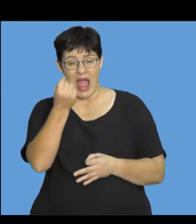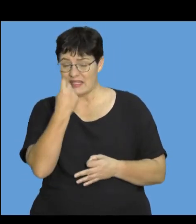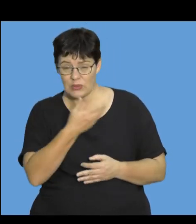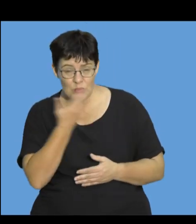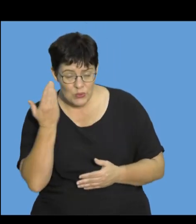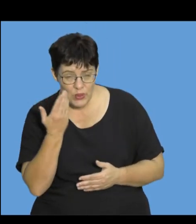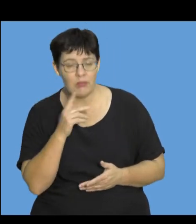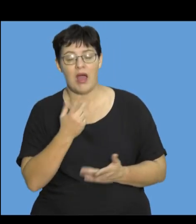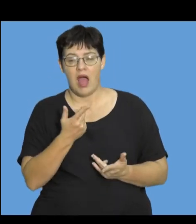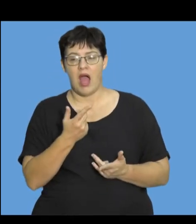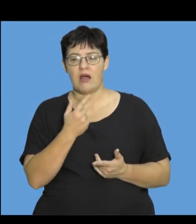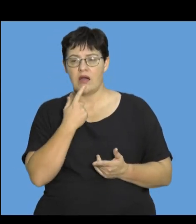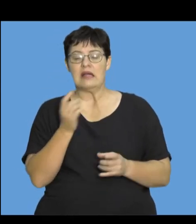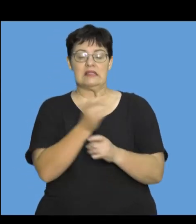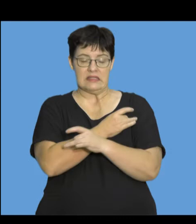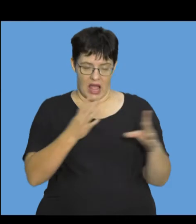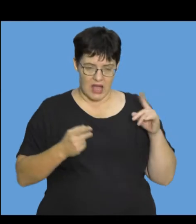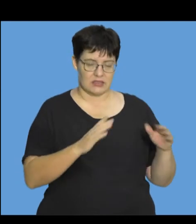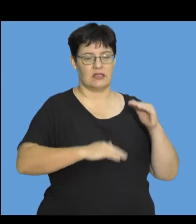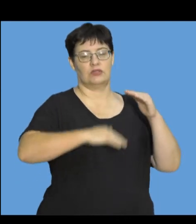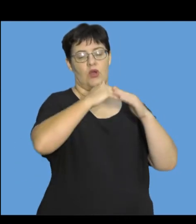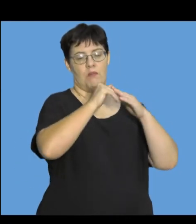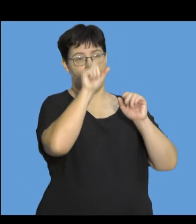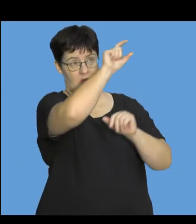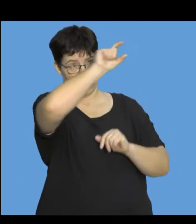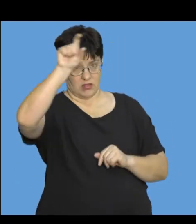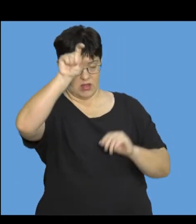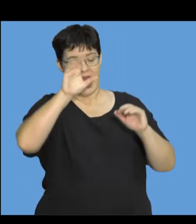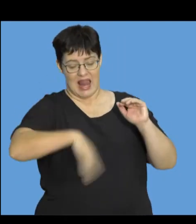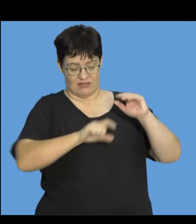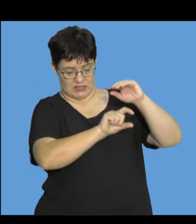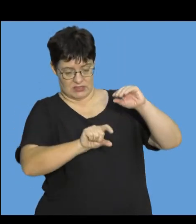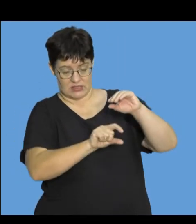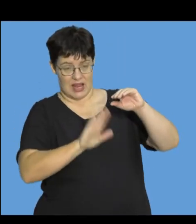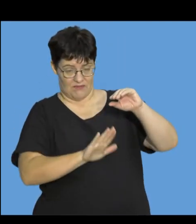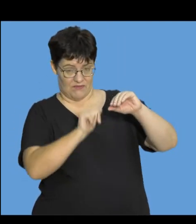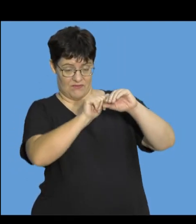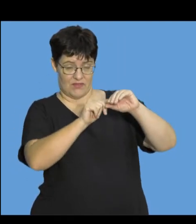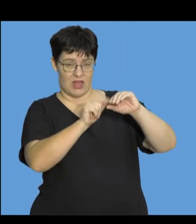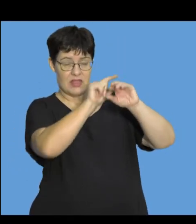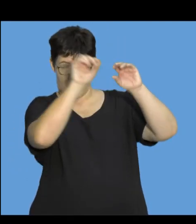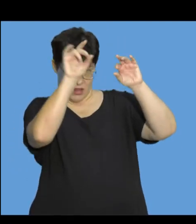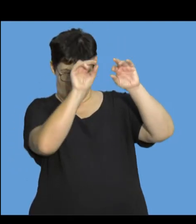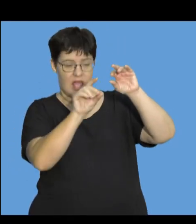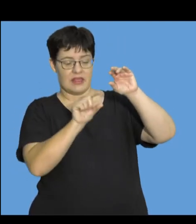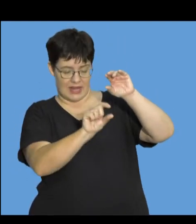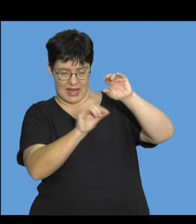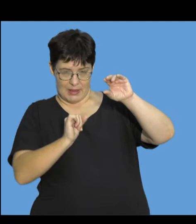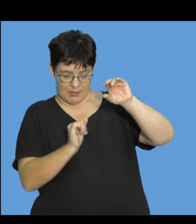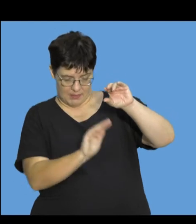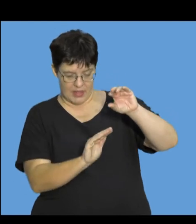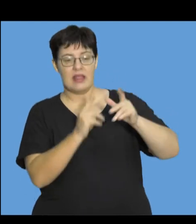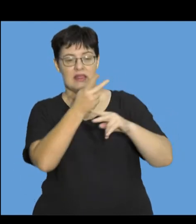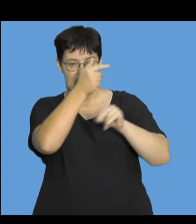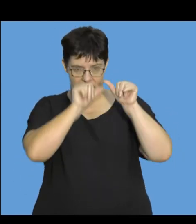if you do not understand how to do this, just start with the top and work out everything that's at the top. Go to the bottom,